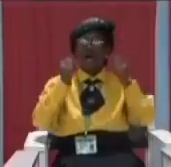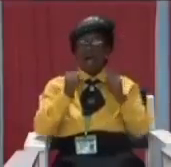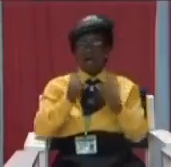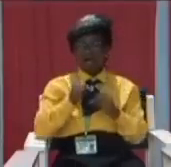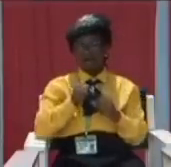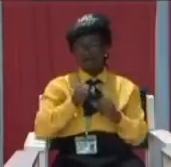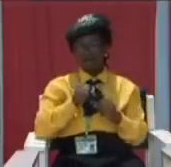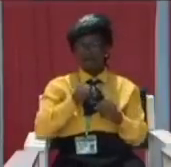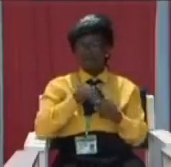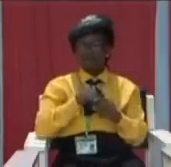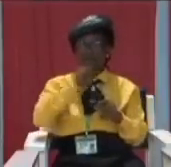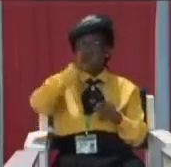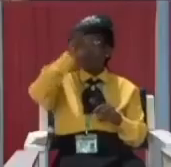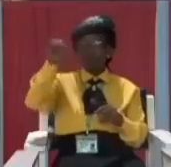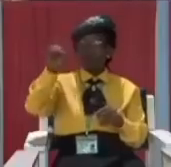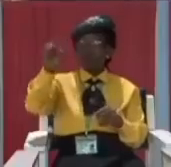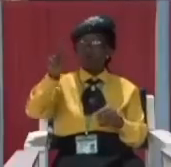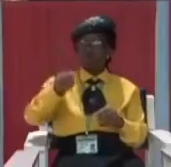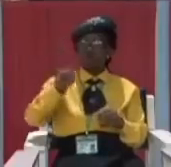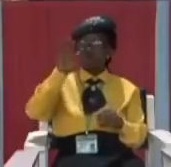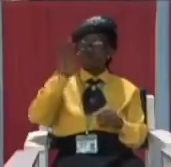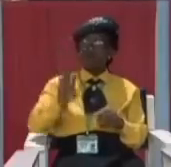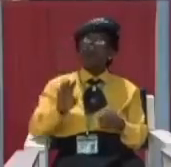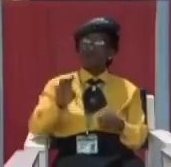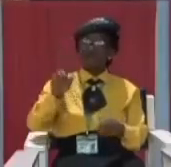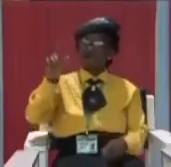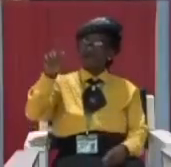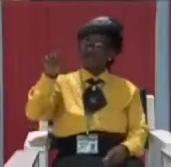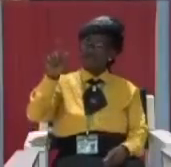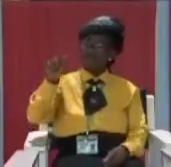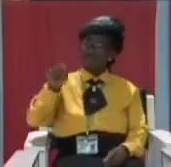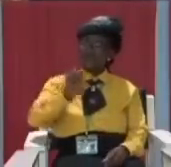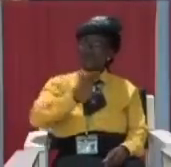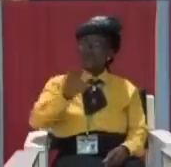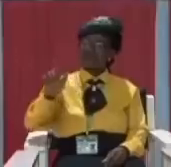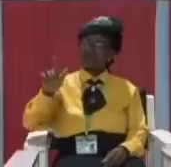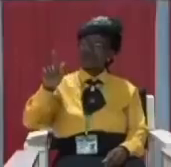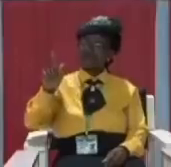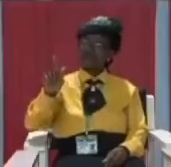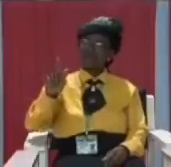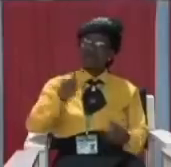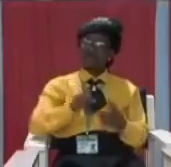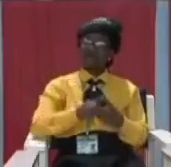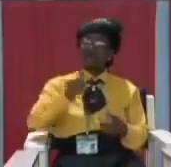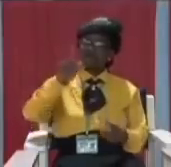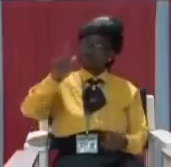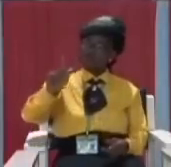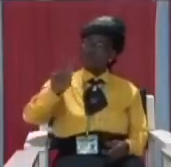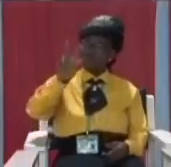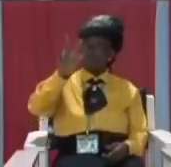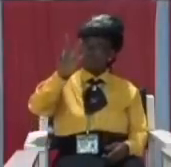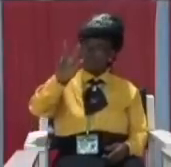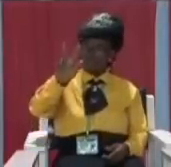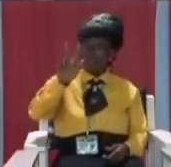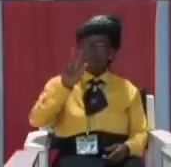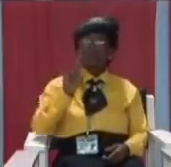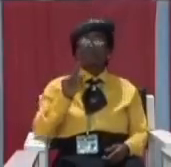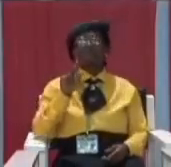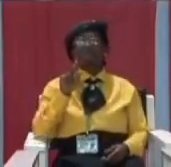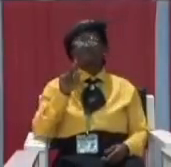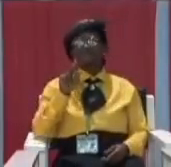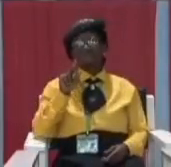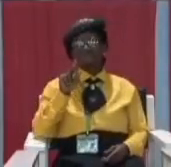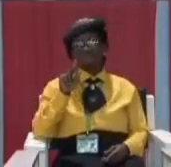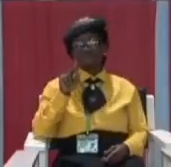In John chapter 20, verse 21 to 23, John chapter 20,